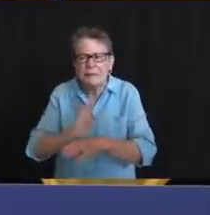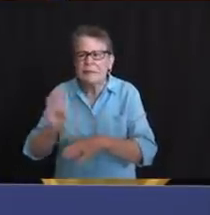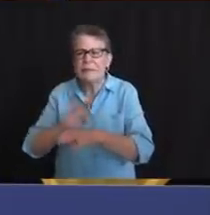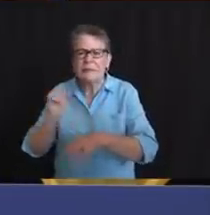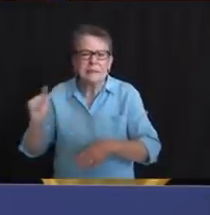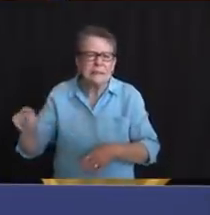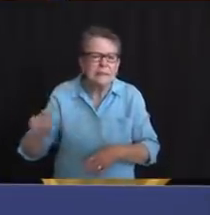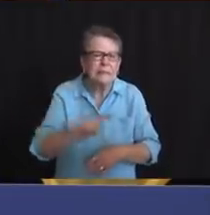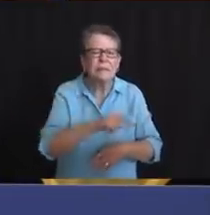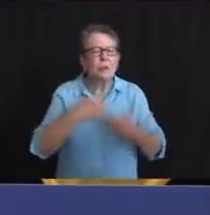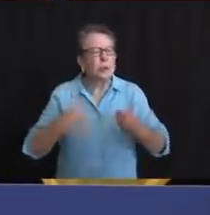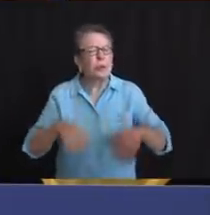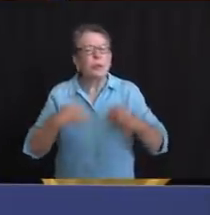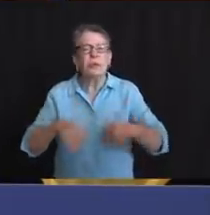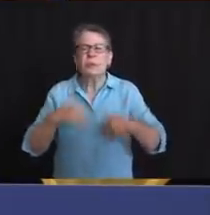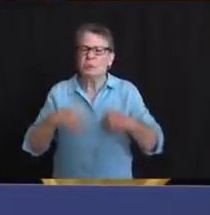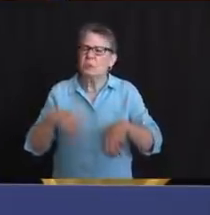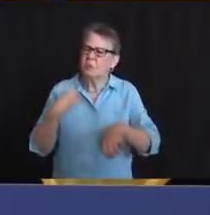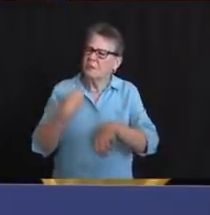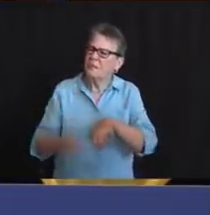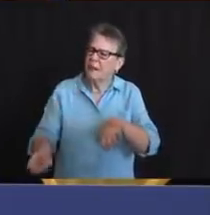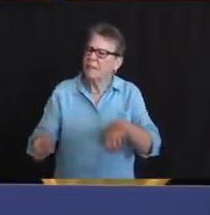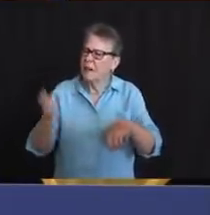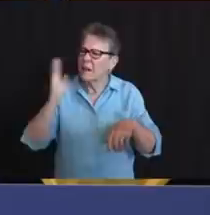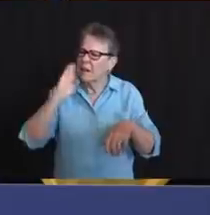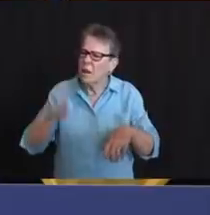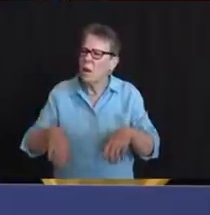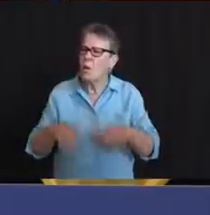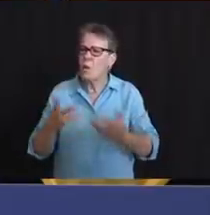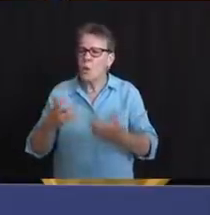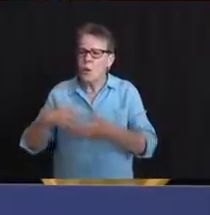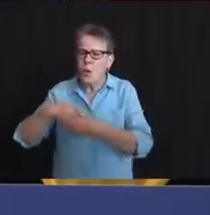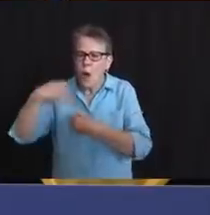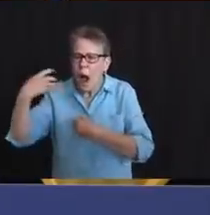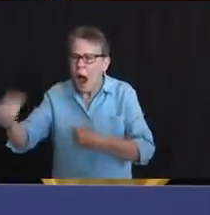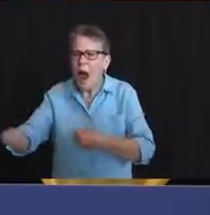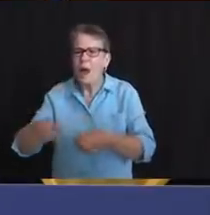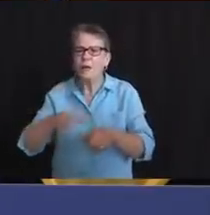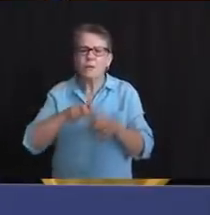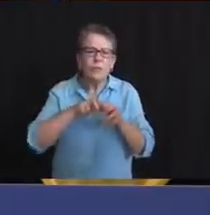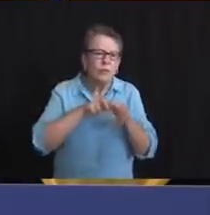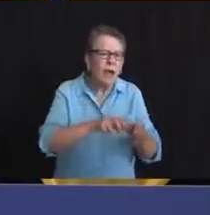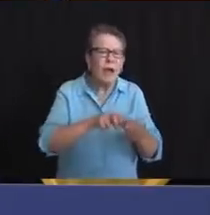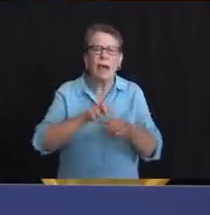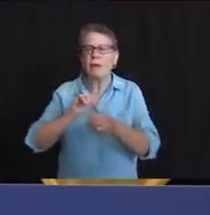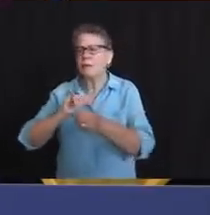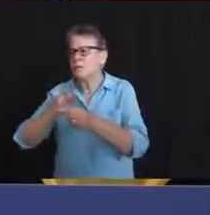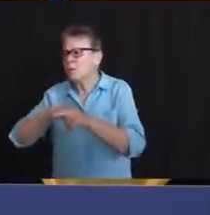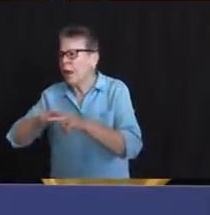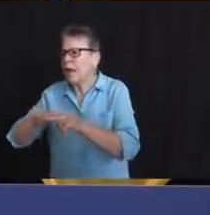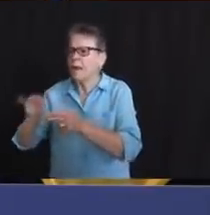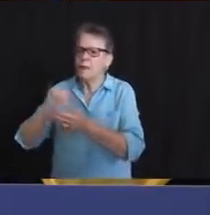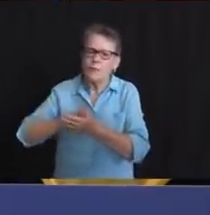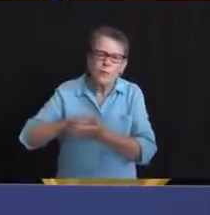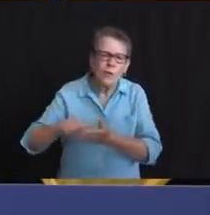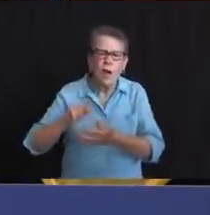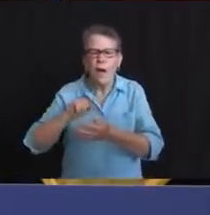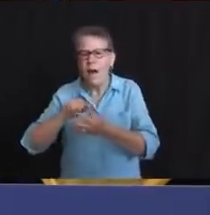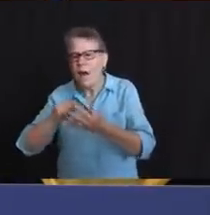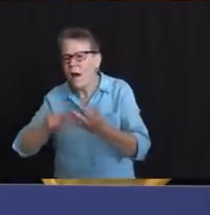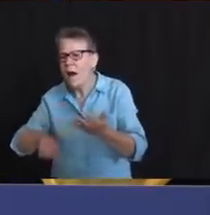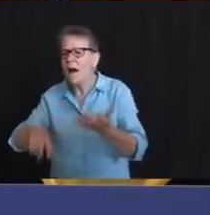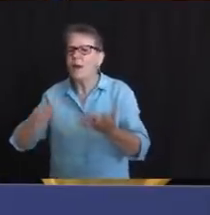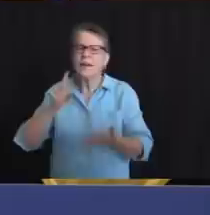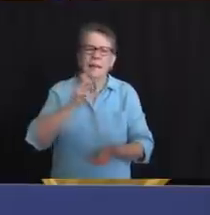path, drive across, go to New York City, and likewise, if you're in a community that's on the Delaware River, you can